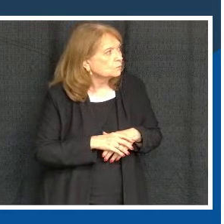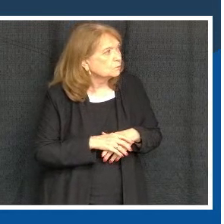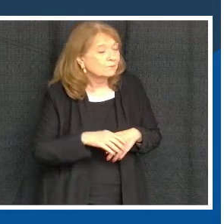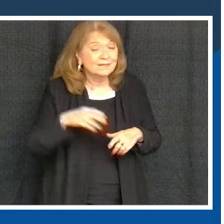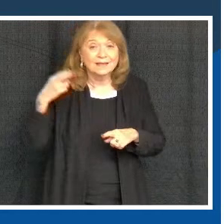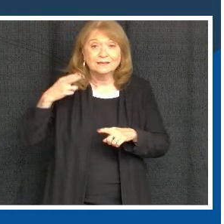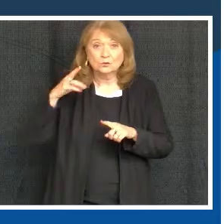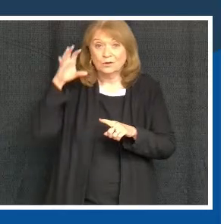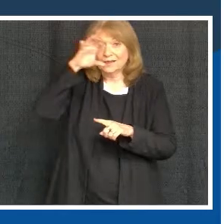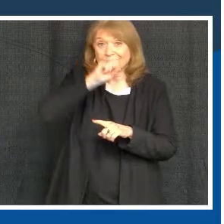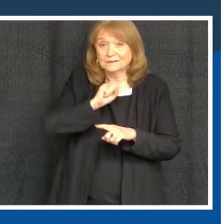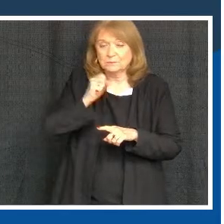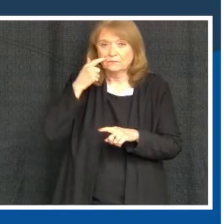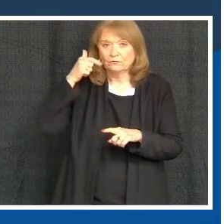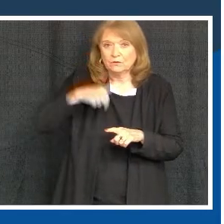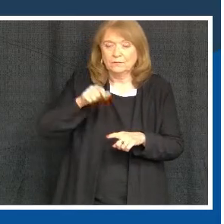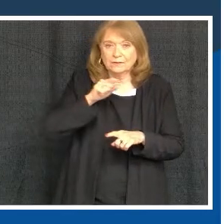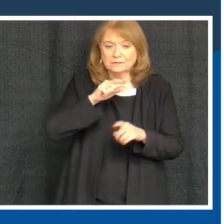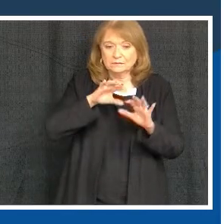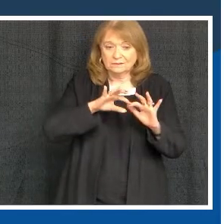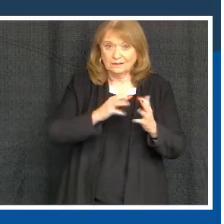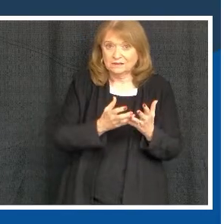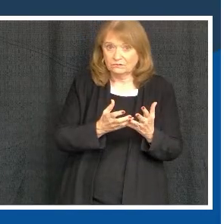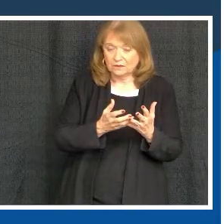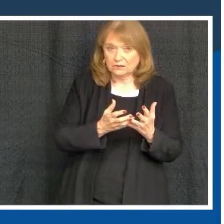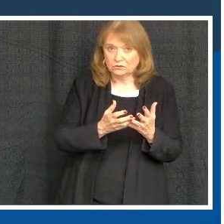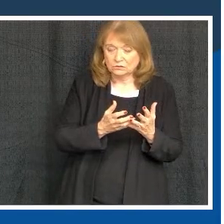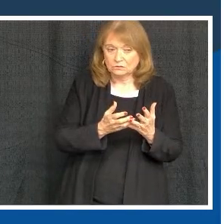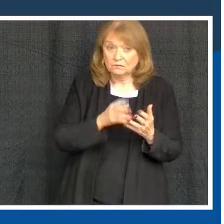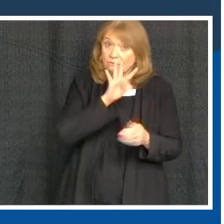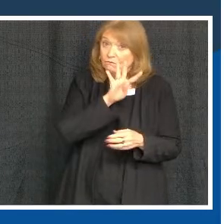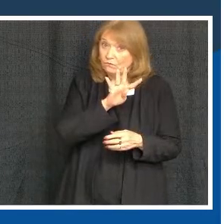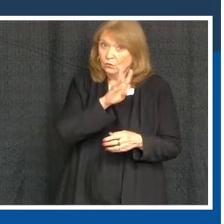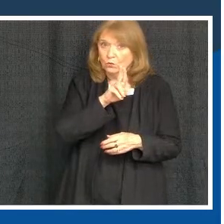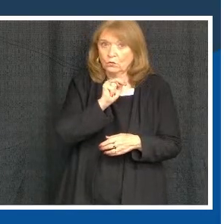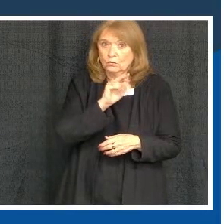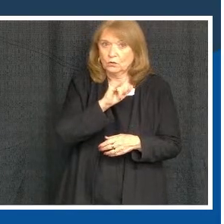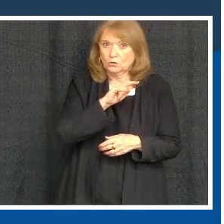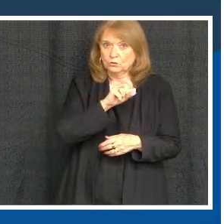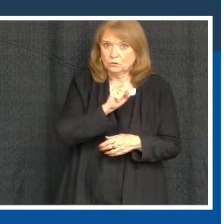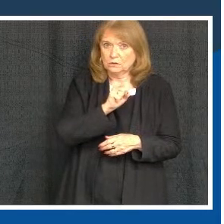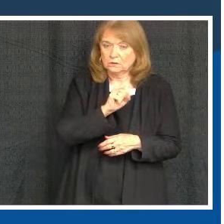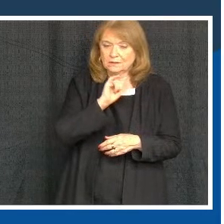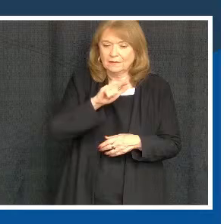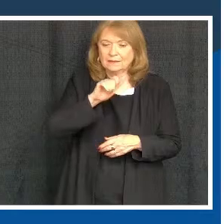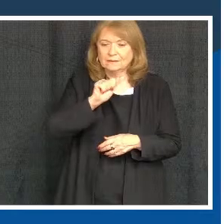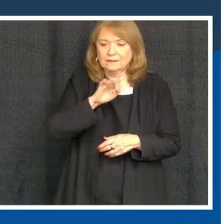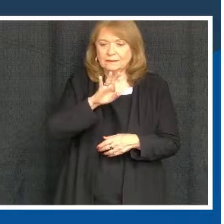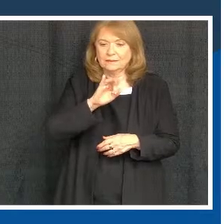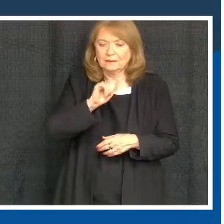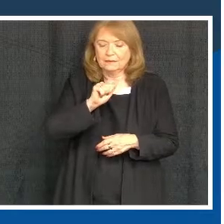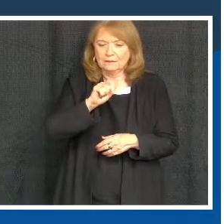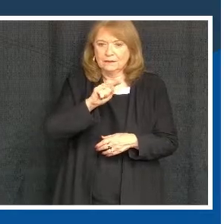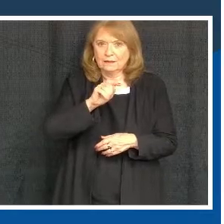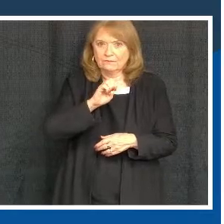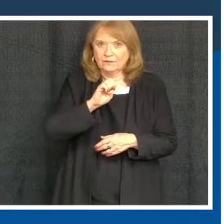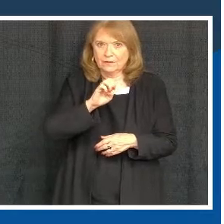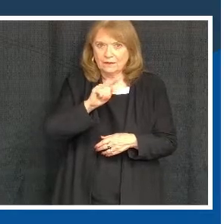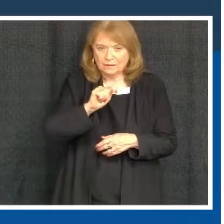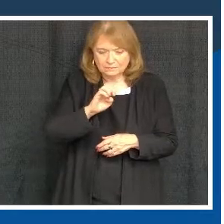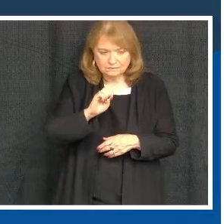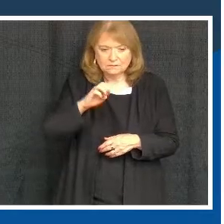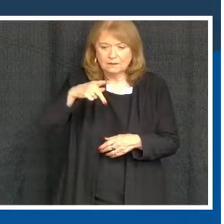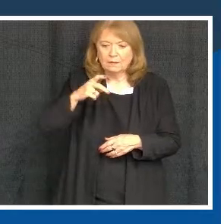Historic estimates for this zoning classification would put it at 4 units. This is in the Lafayette Peters Mill planning area, and it is in the